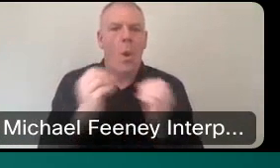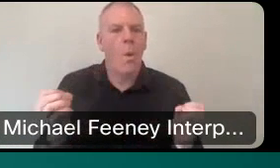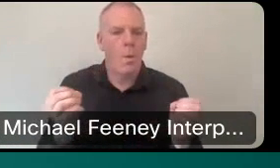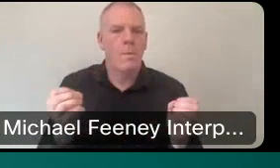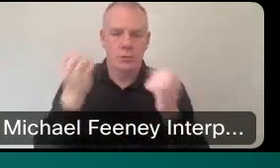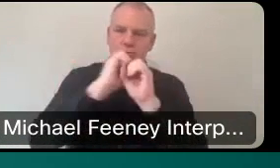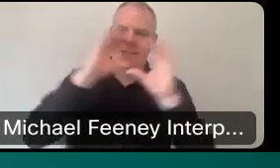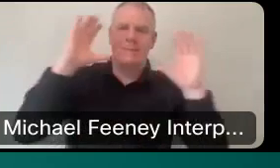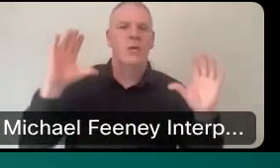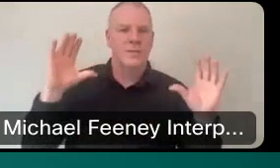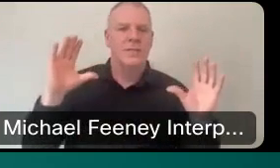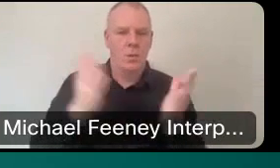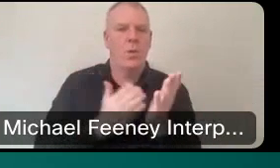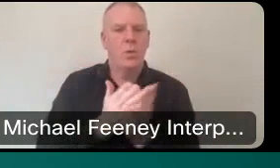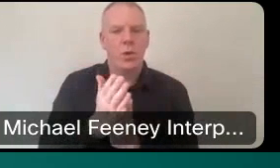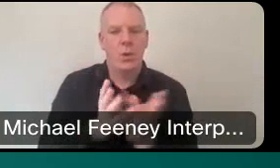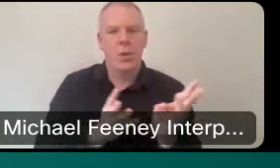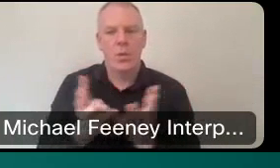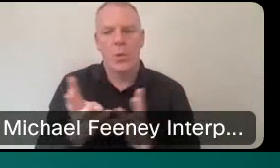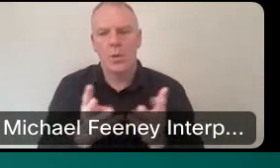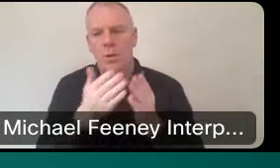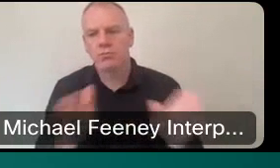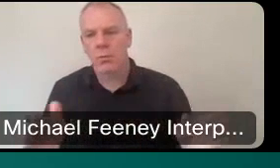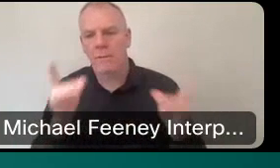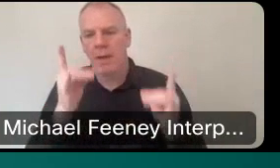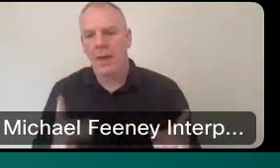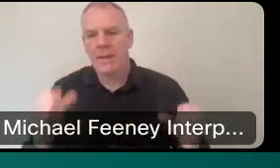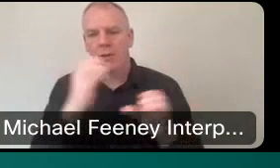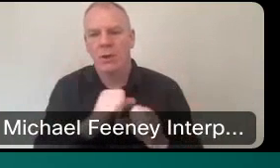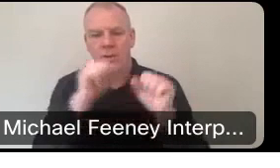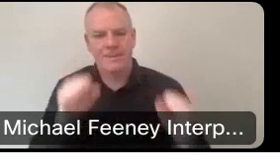and transparency within the wider healthcare system.